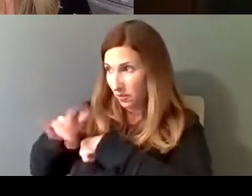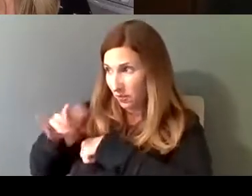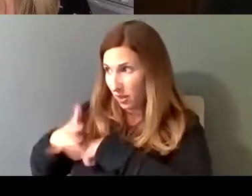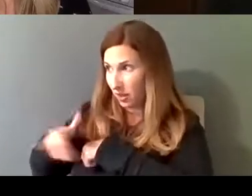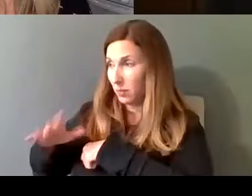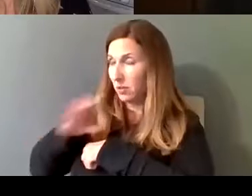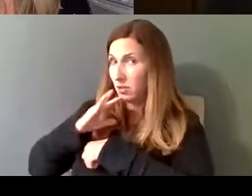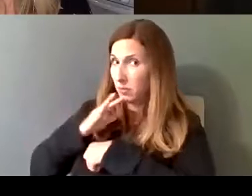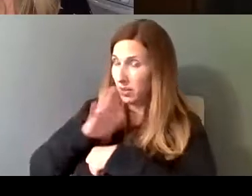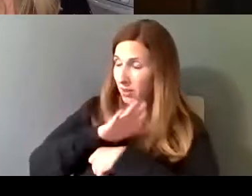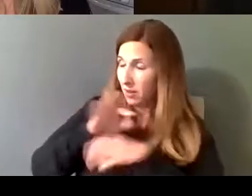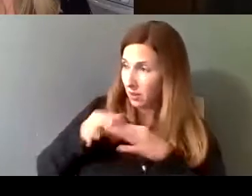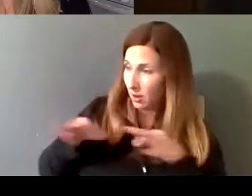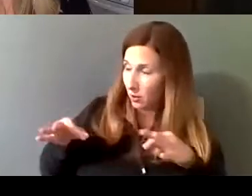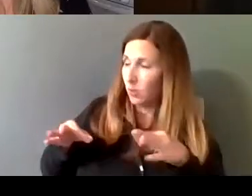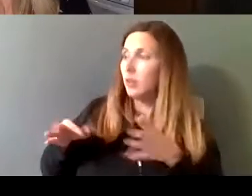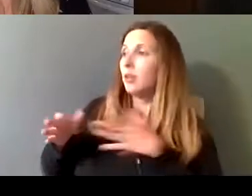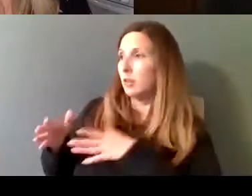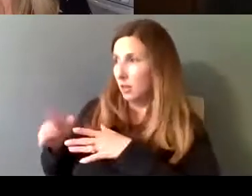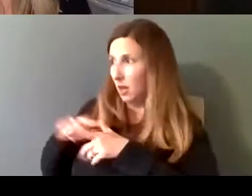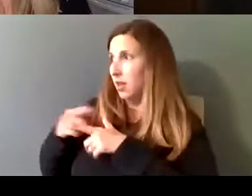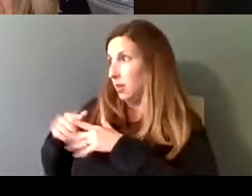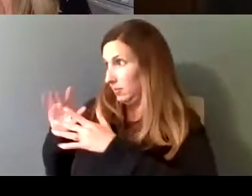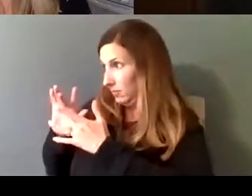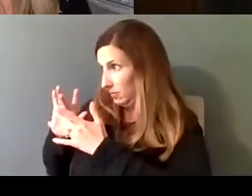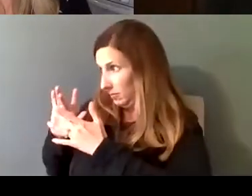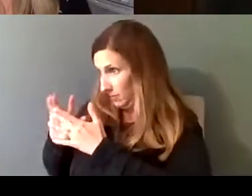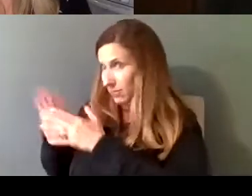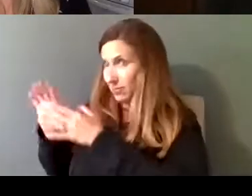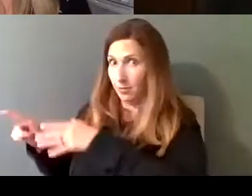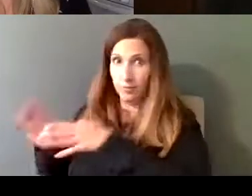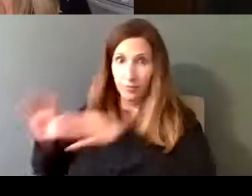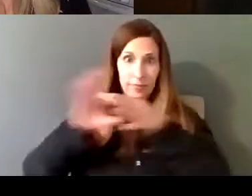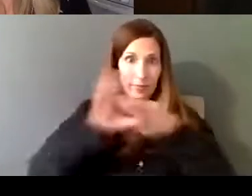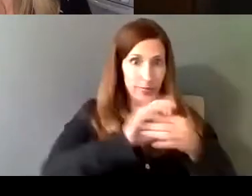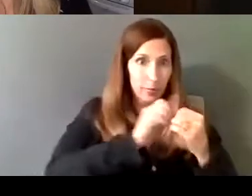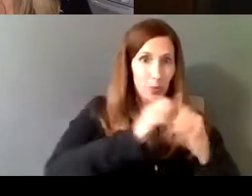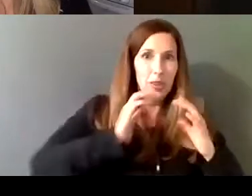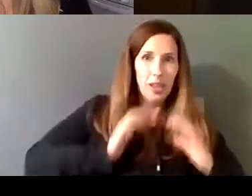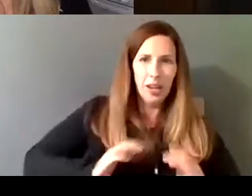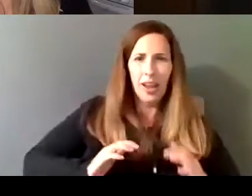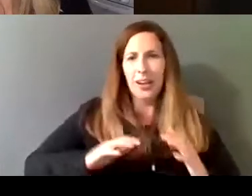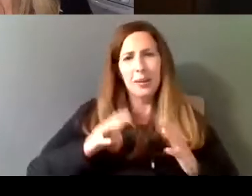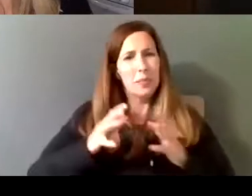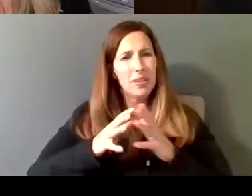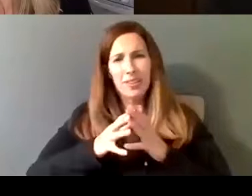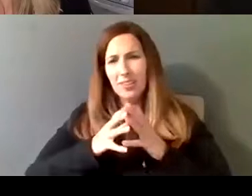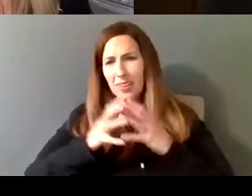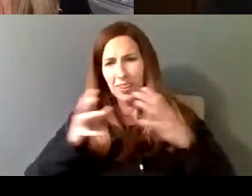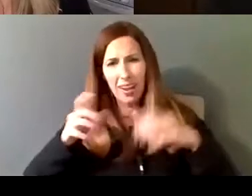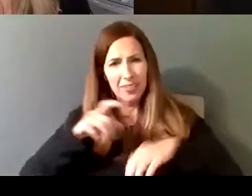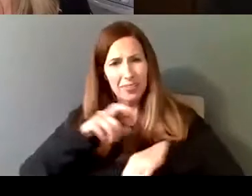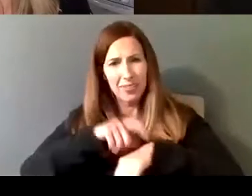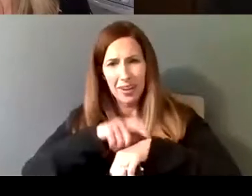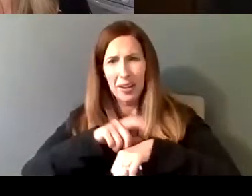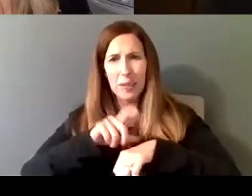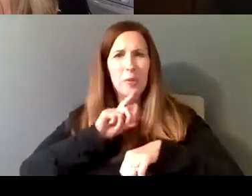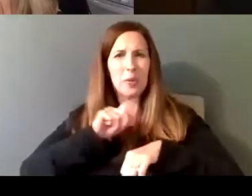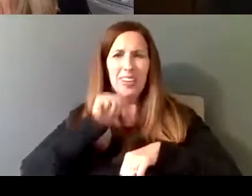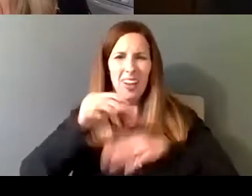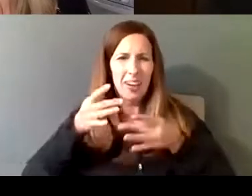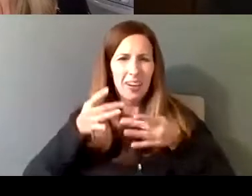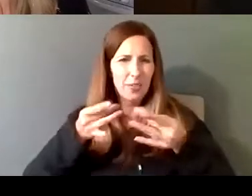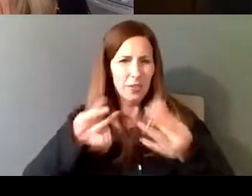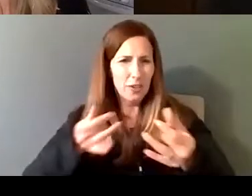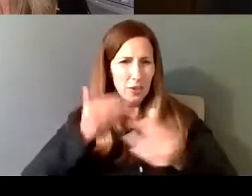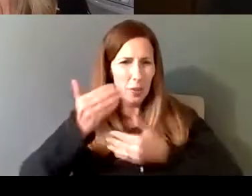that language, and then connect them with that client. And it's this whole time-consuming and relatively inefficient process, but